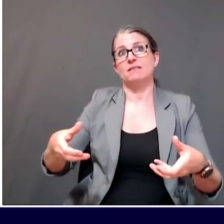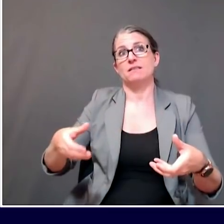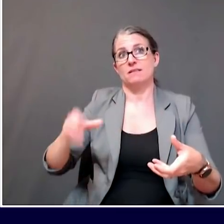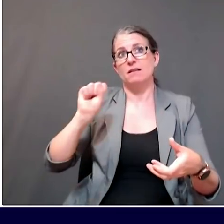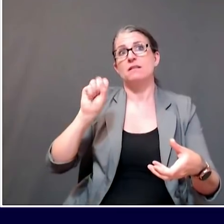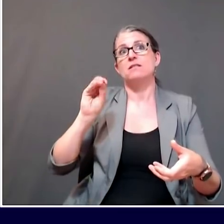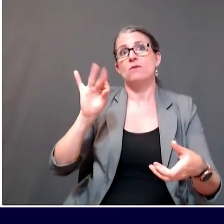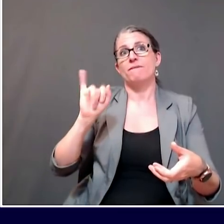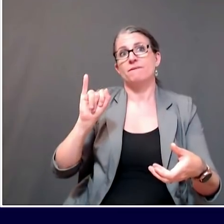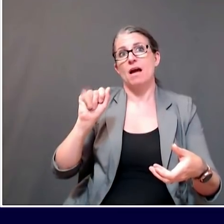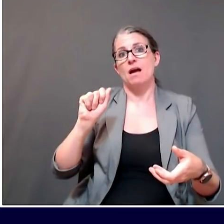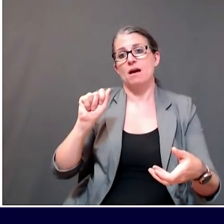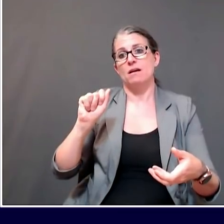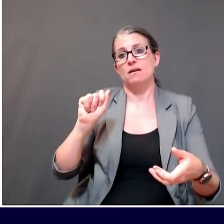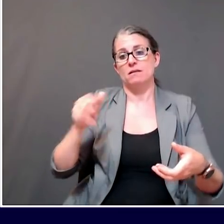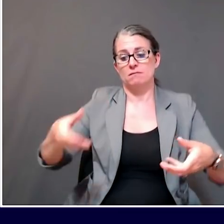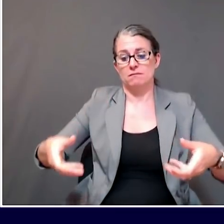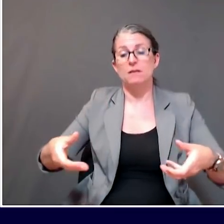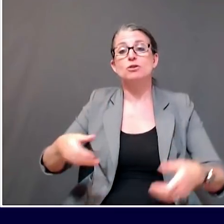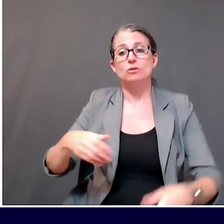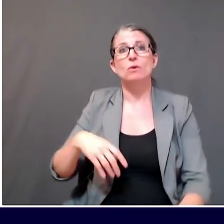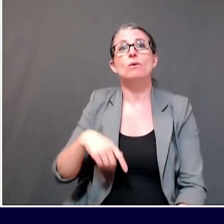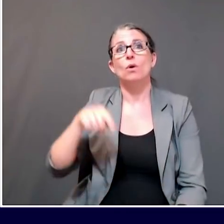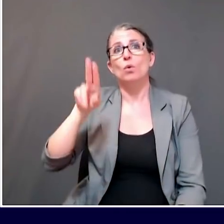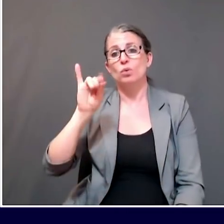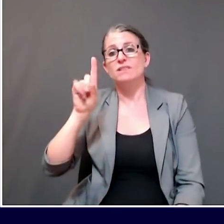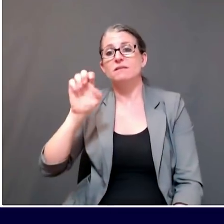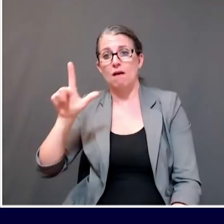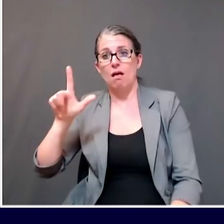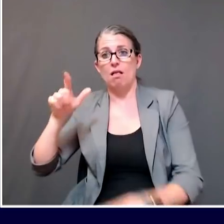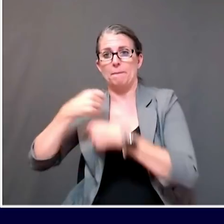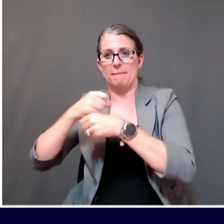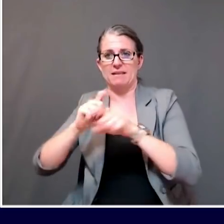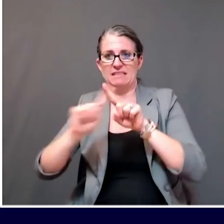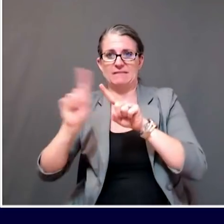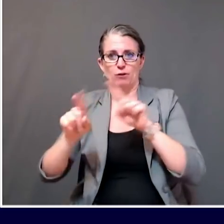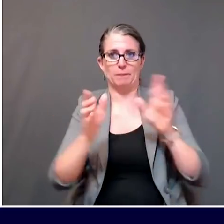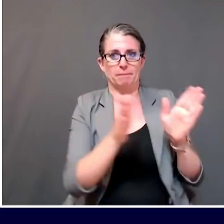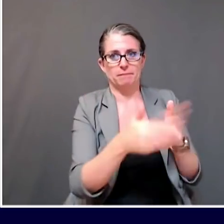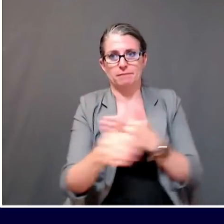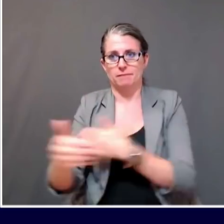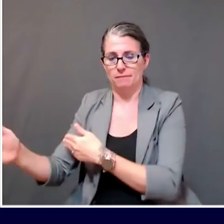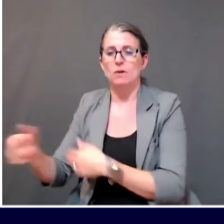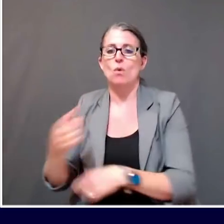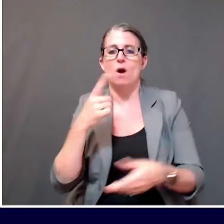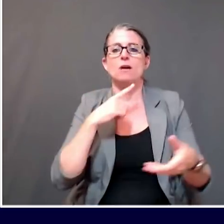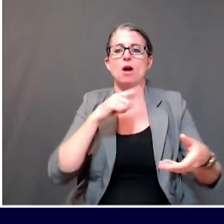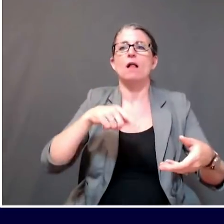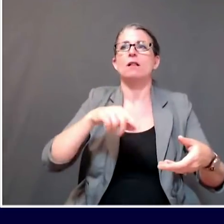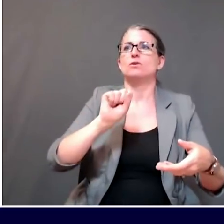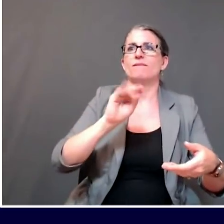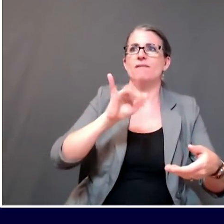Thank you. You bet. I'm going to turn to Jay Mishkin at WGME.